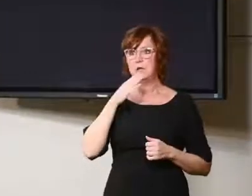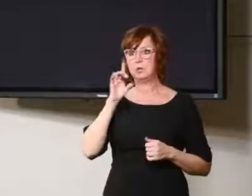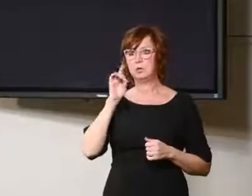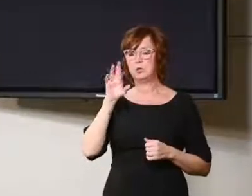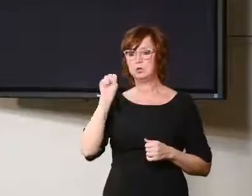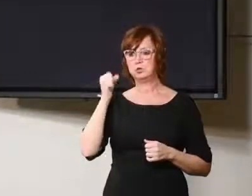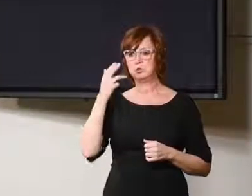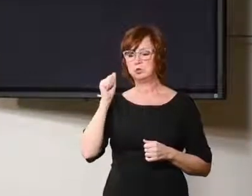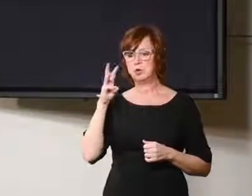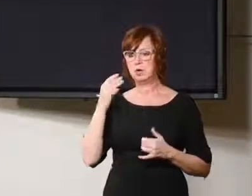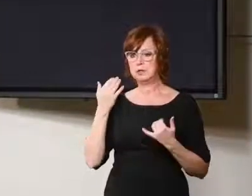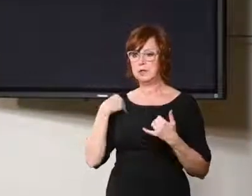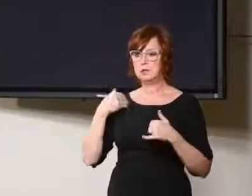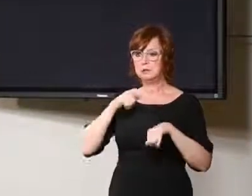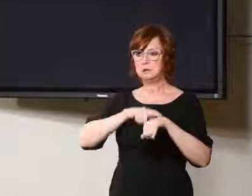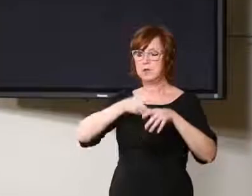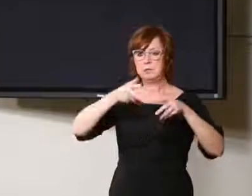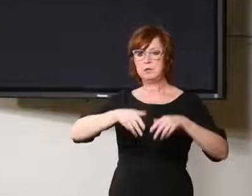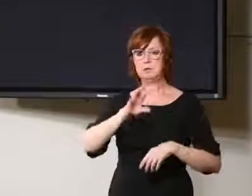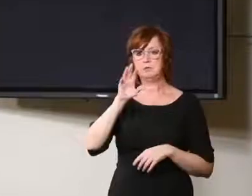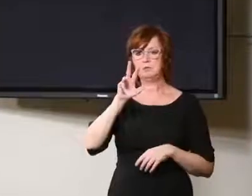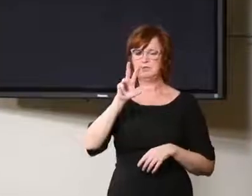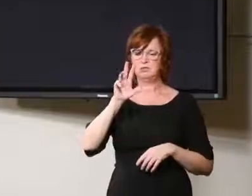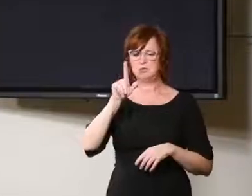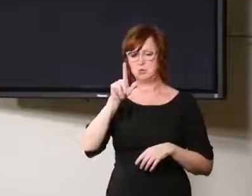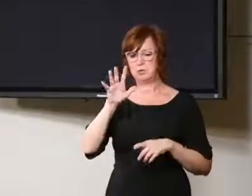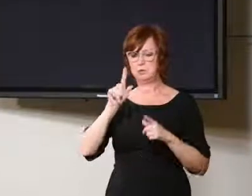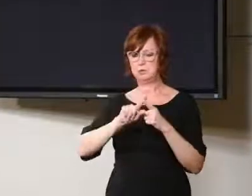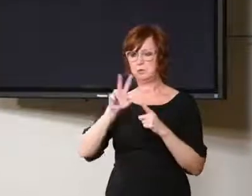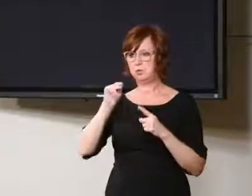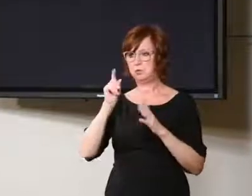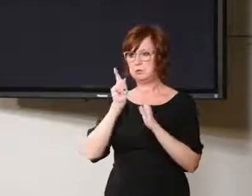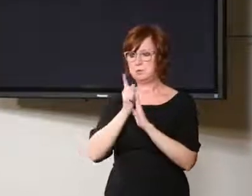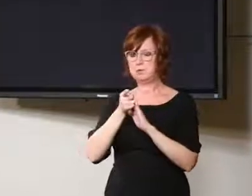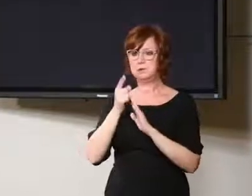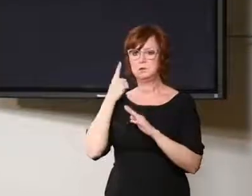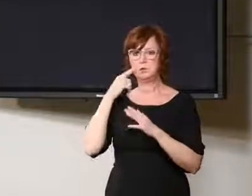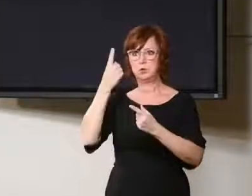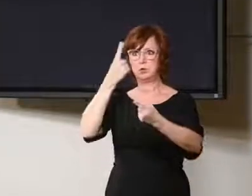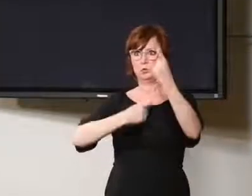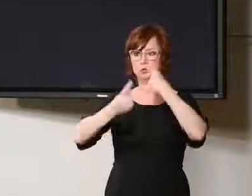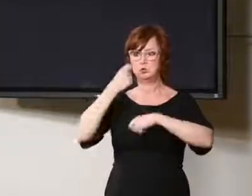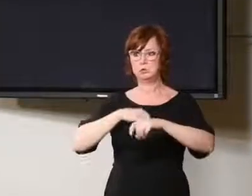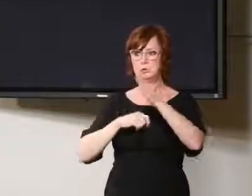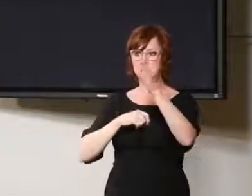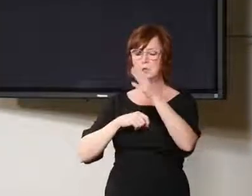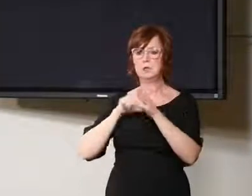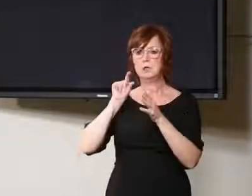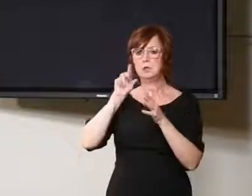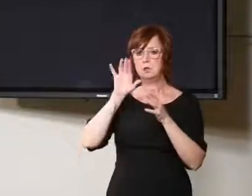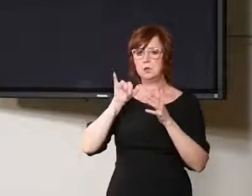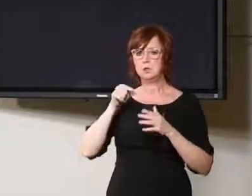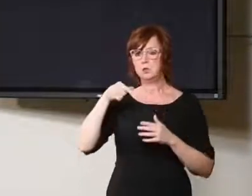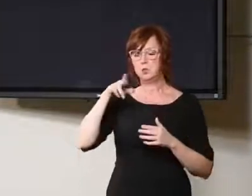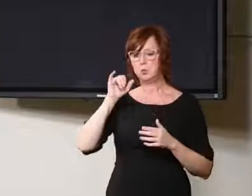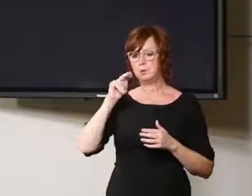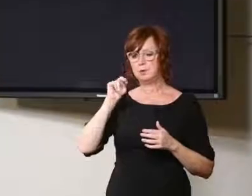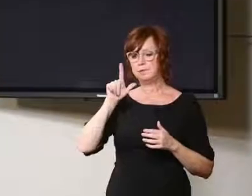for questions. We'll take our first question from the line. Operator? We have Guy Quinville with